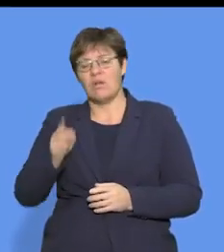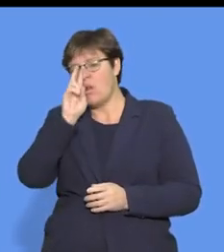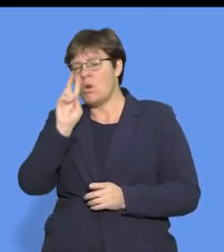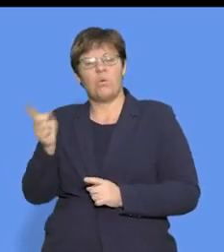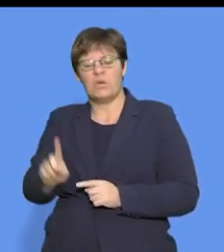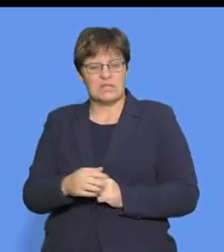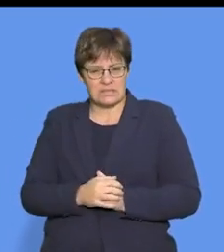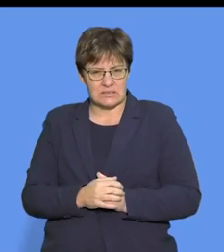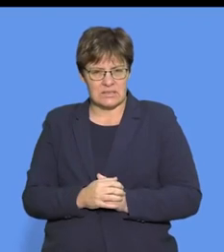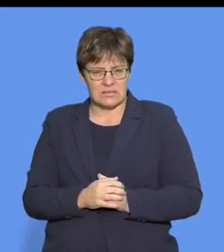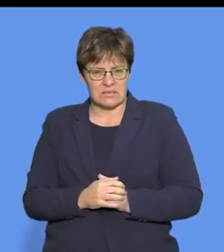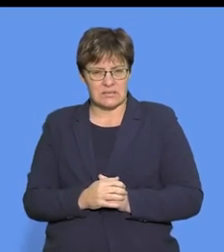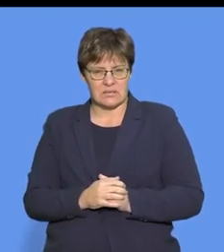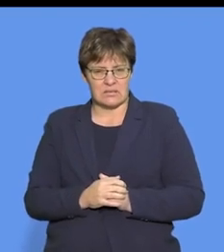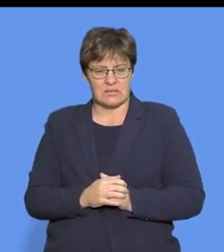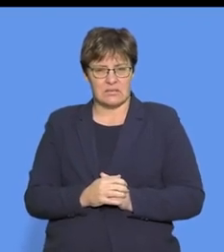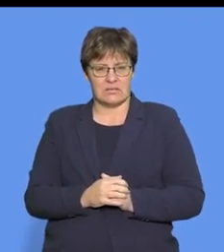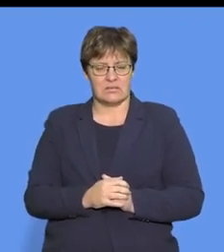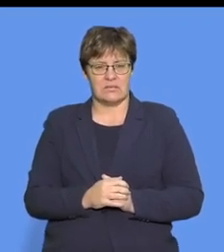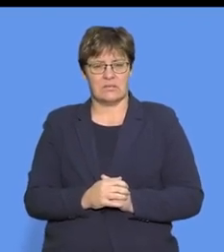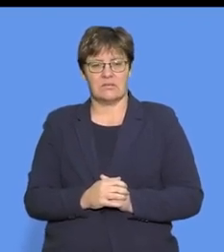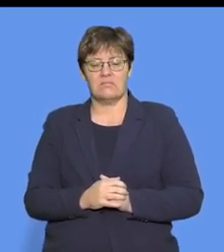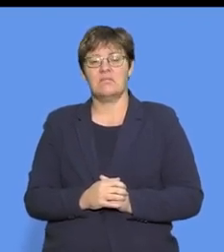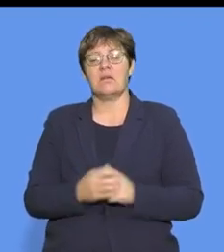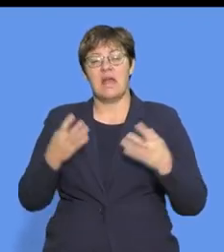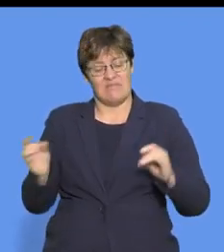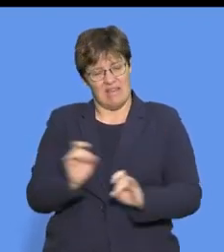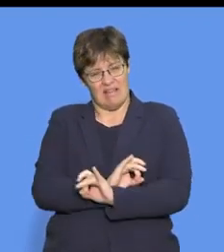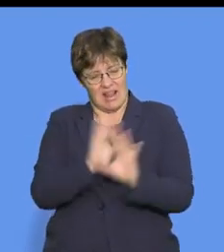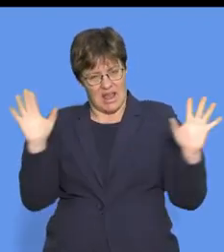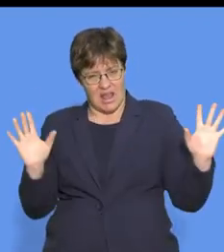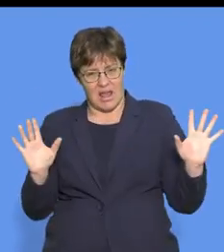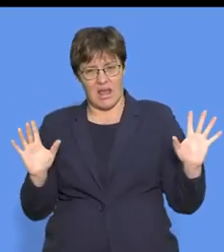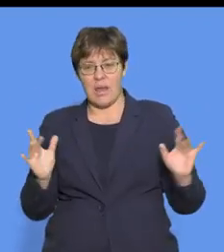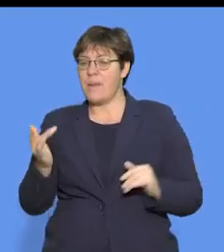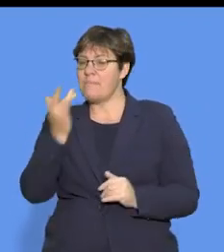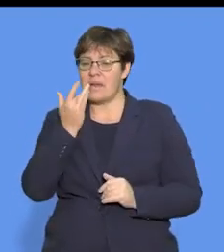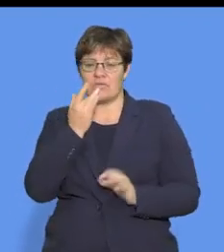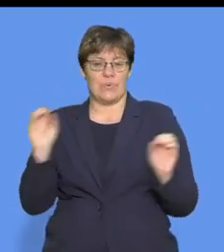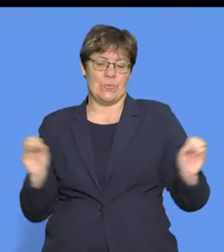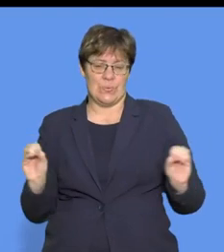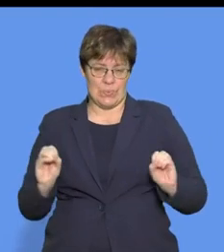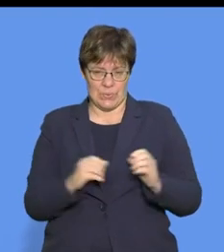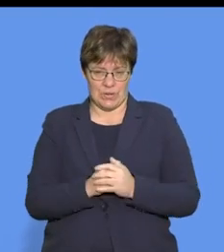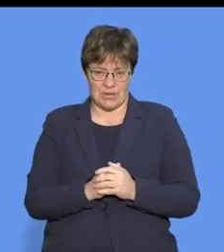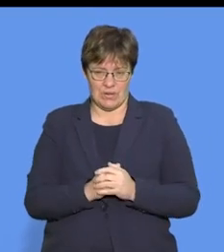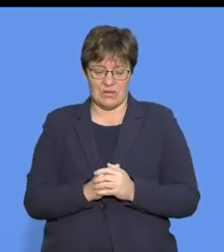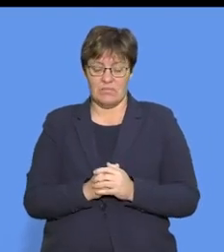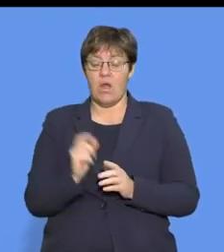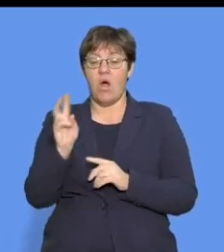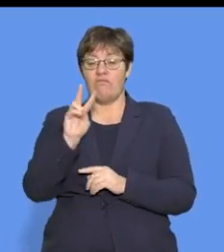cell look like? Well, you can see it here. It's quite clear that there is no battery. There